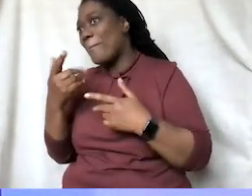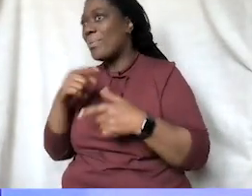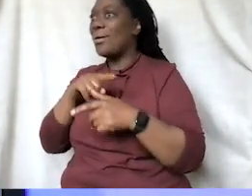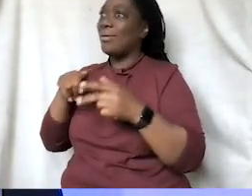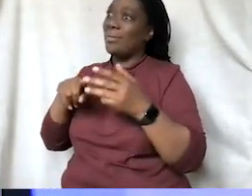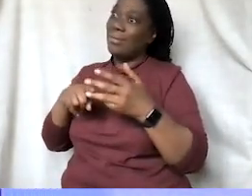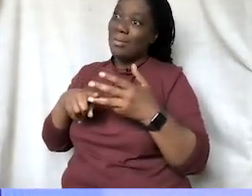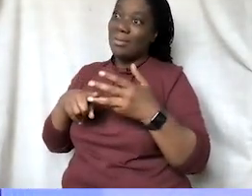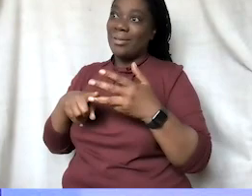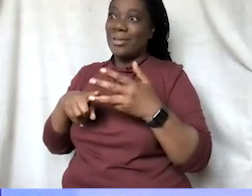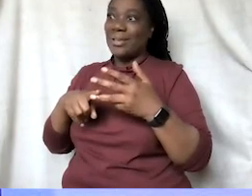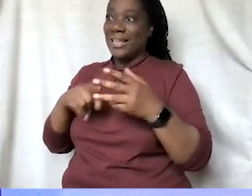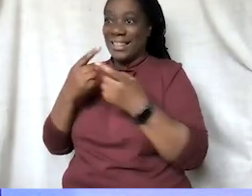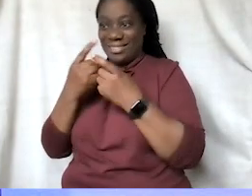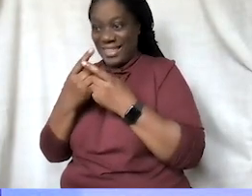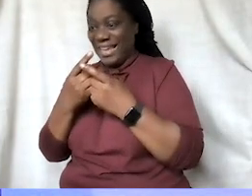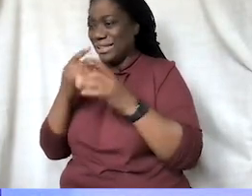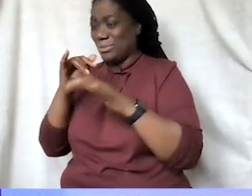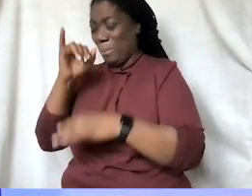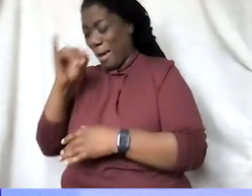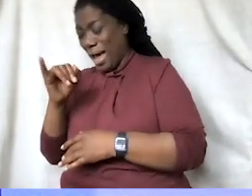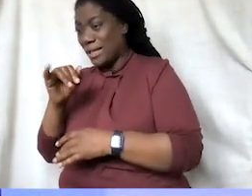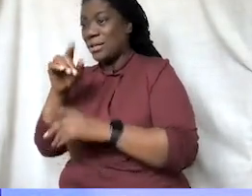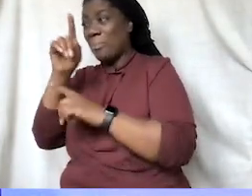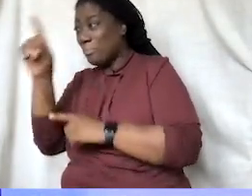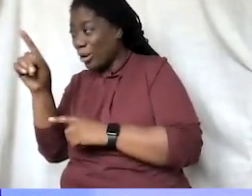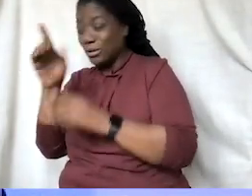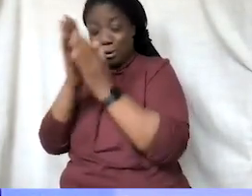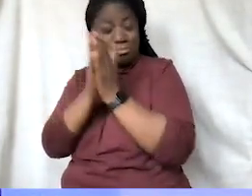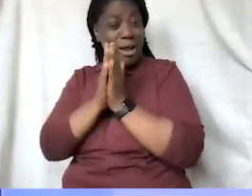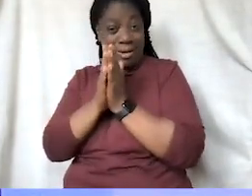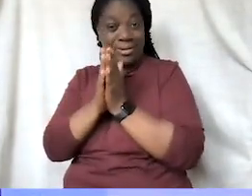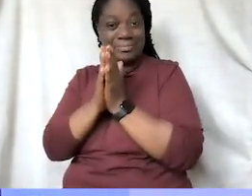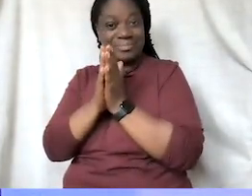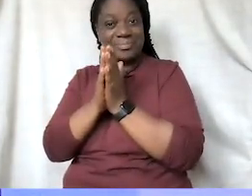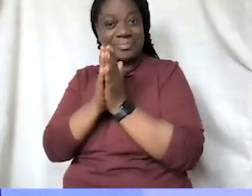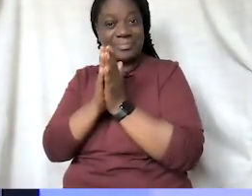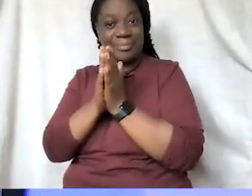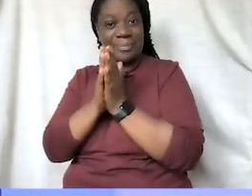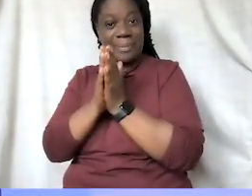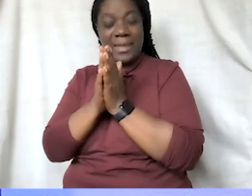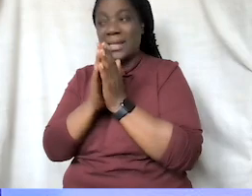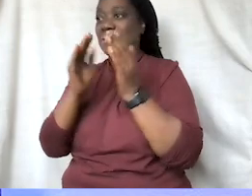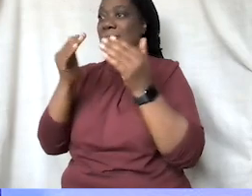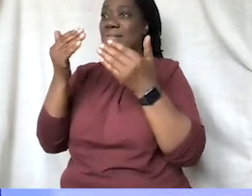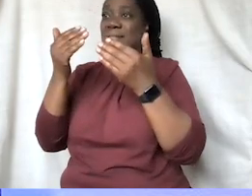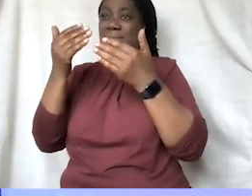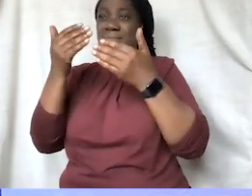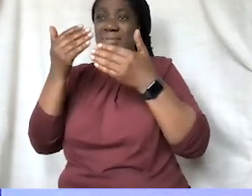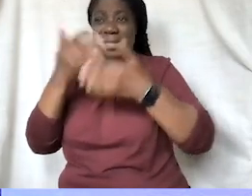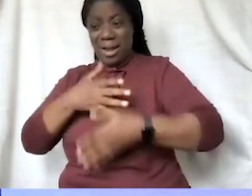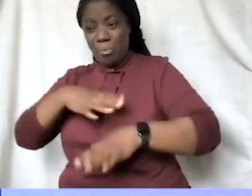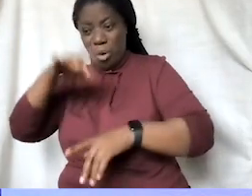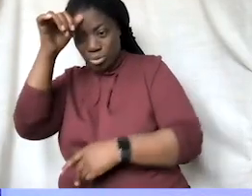prayer. Yes, things were going bad, but prayer. Listen to me. Tonight, I want you to